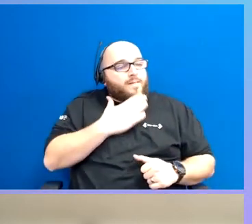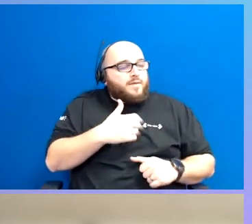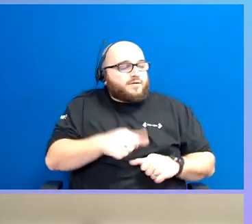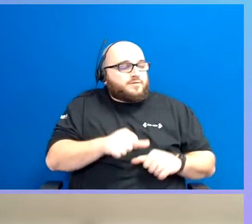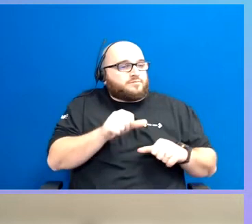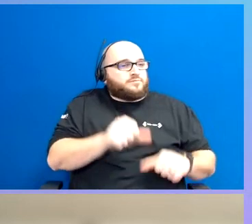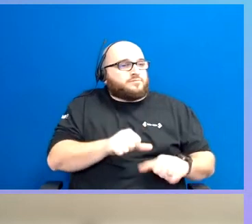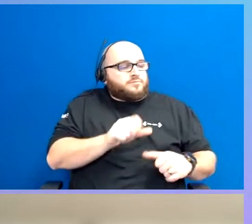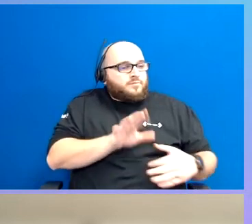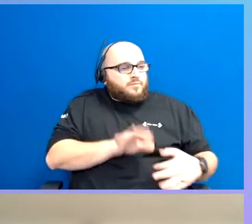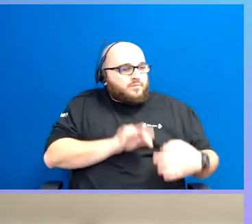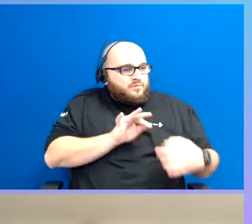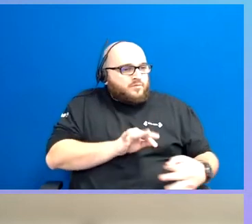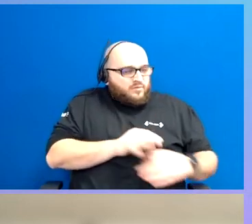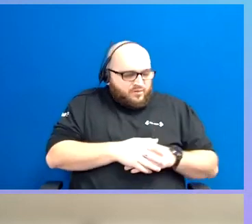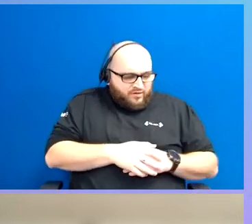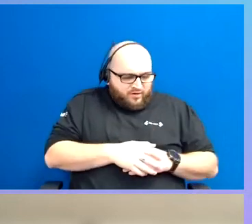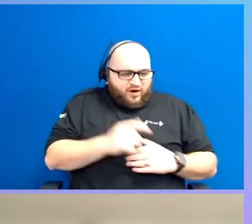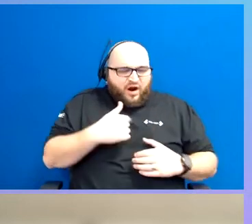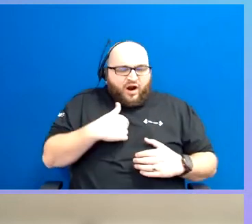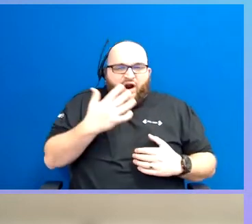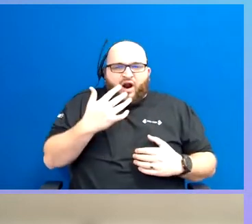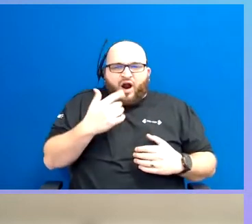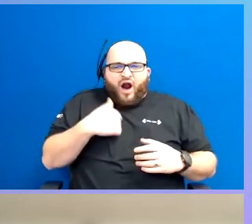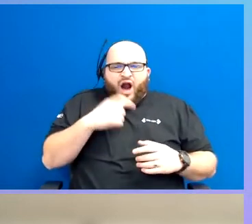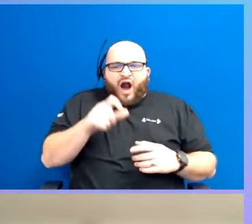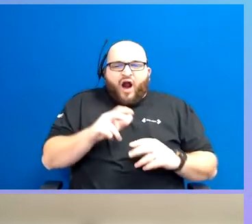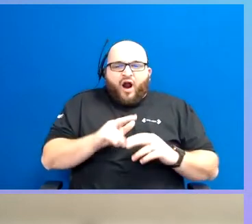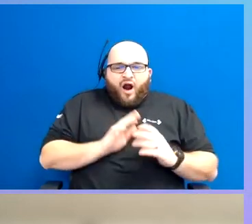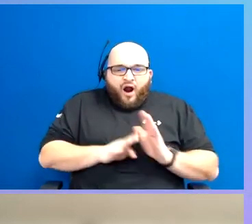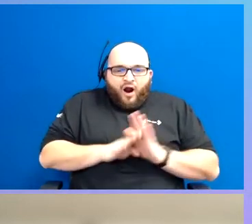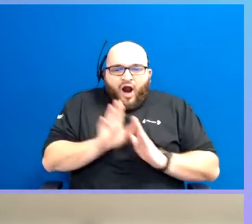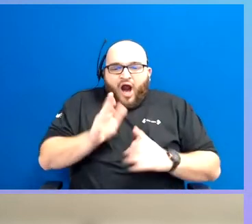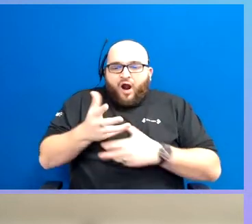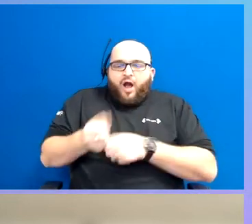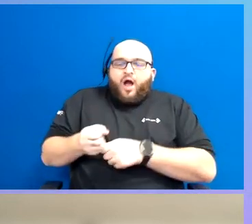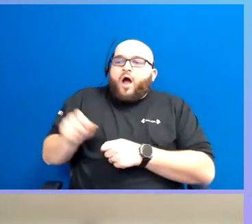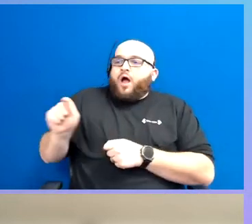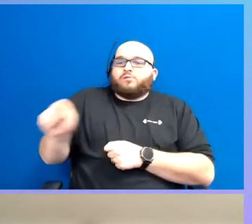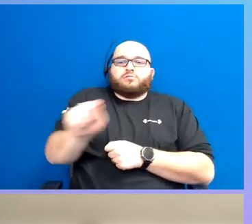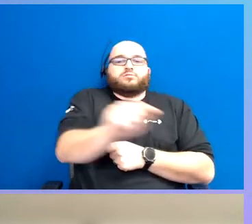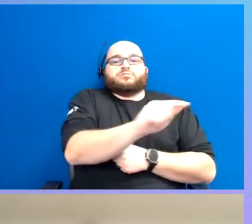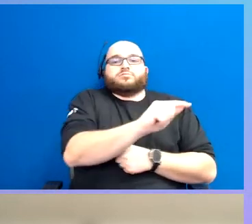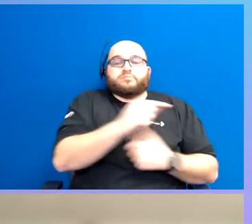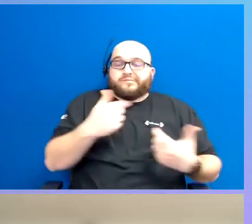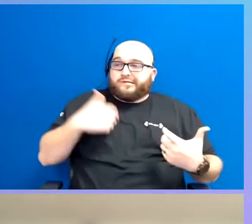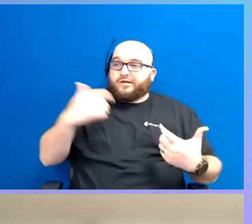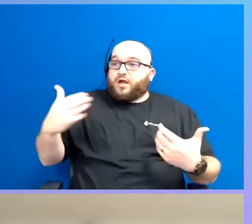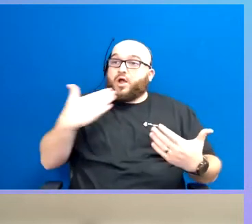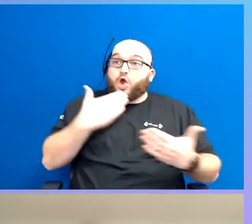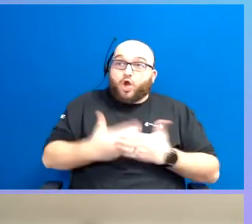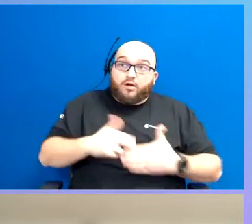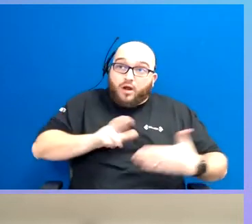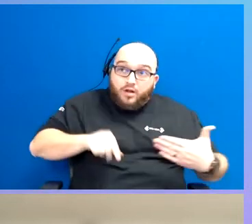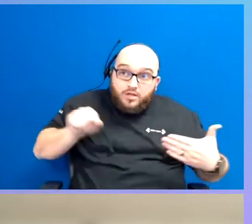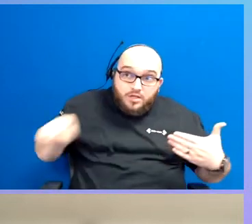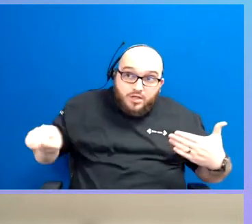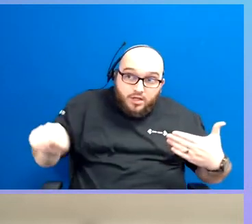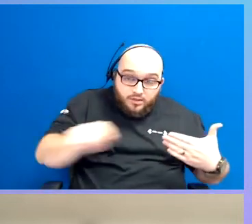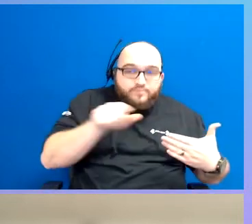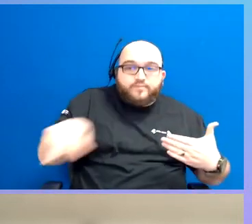as well. I needed to build trust. So all these people I needed to work with and deliver good results to them. So they then trusted